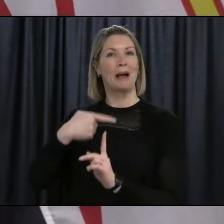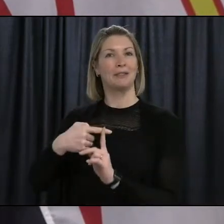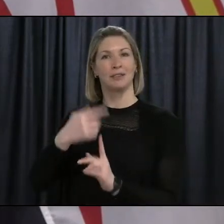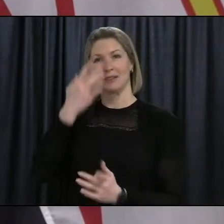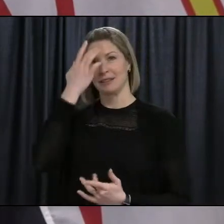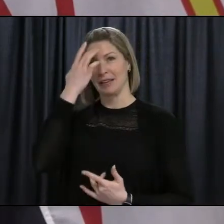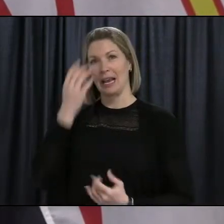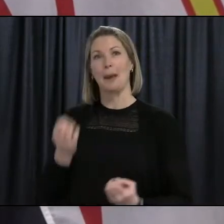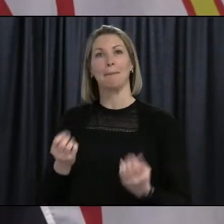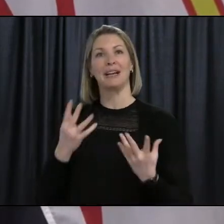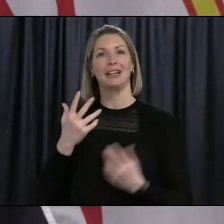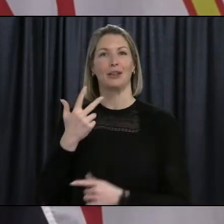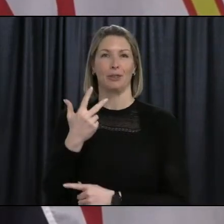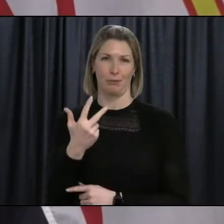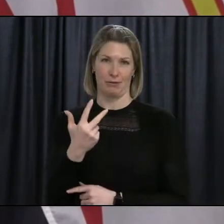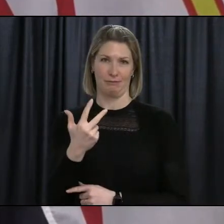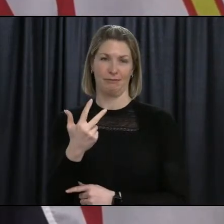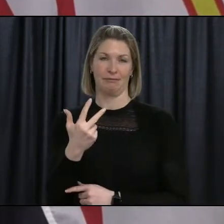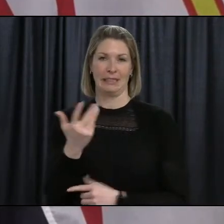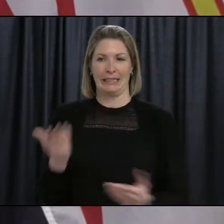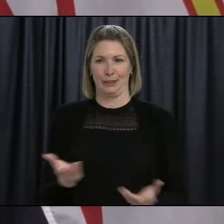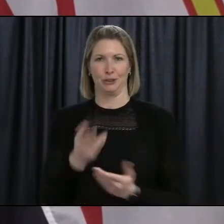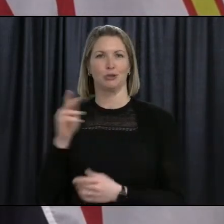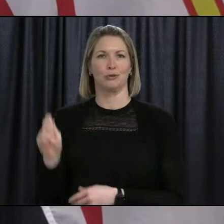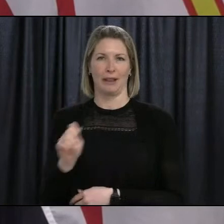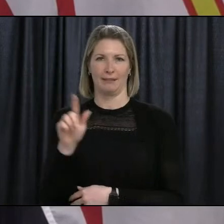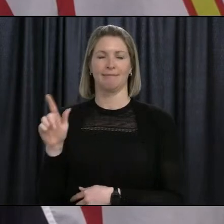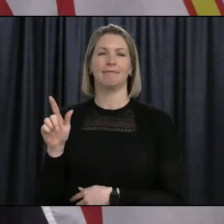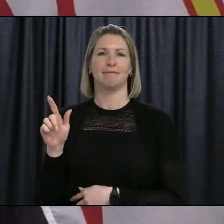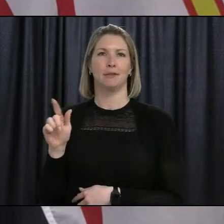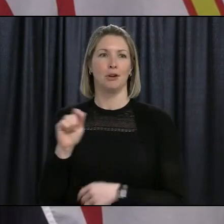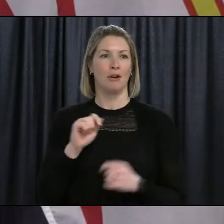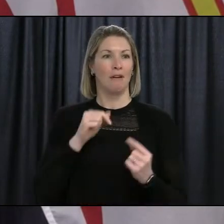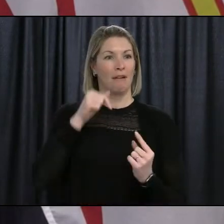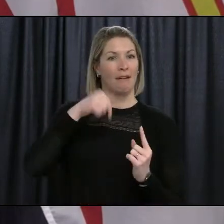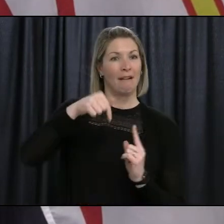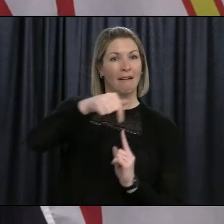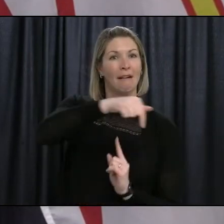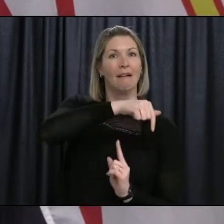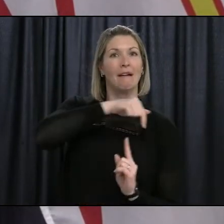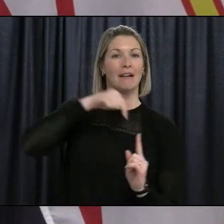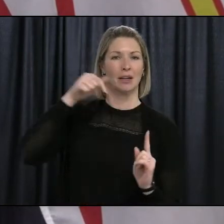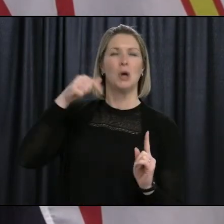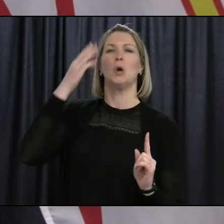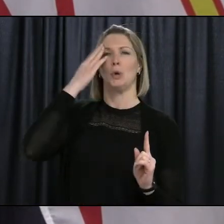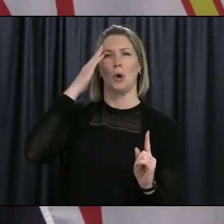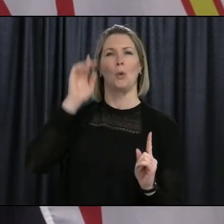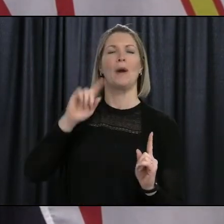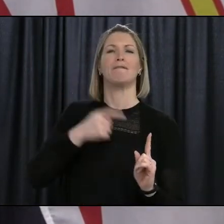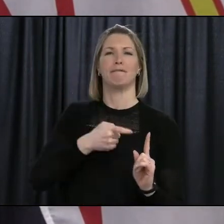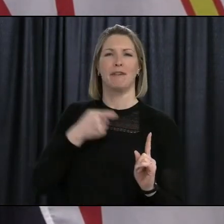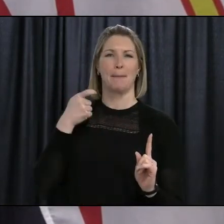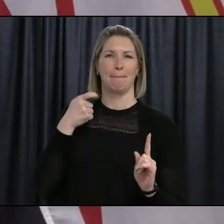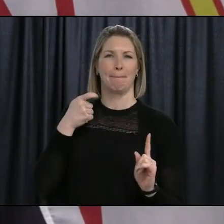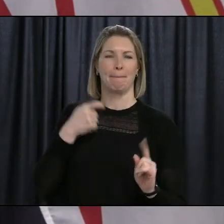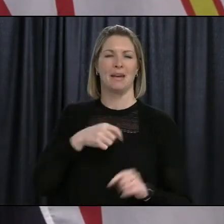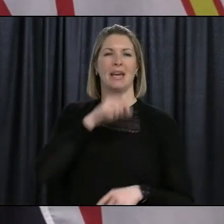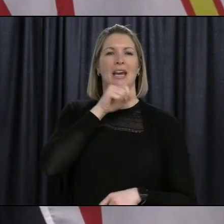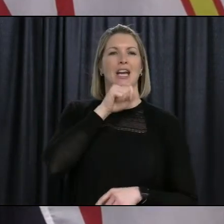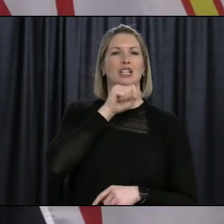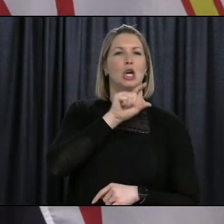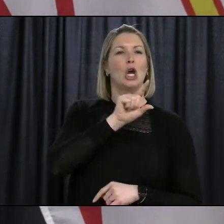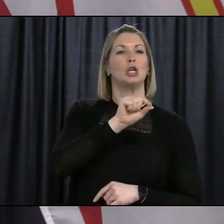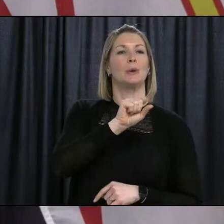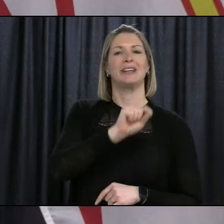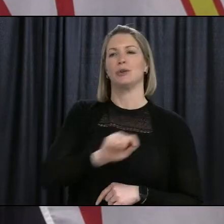3 new confirmed cases of COVID-19 in our province. All are contacts of previous cases. 2 between the age of 20 and